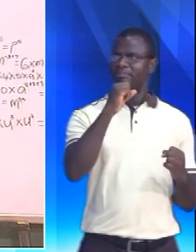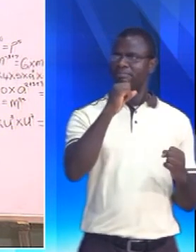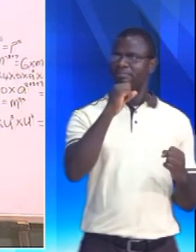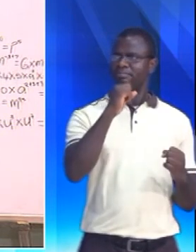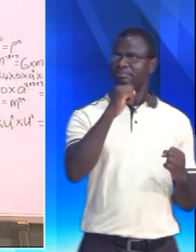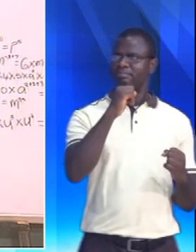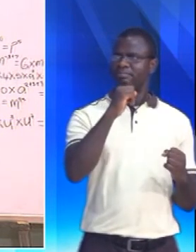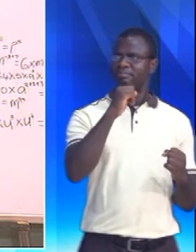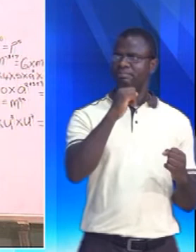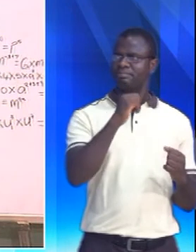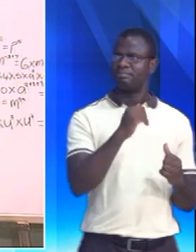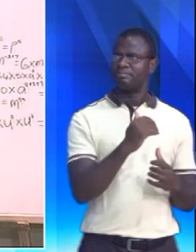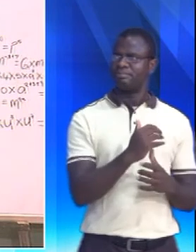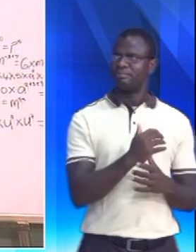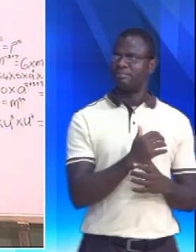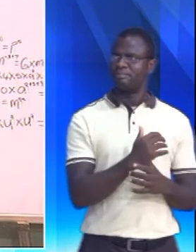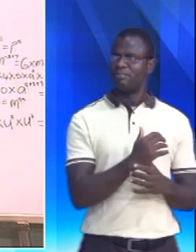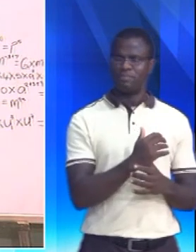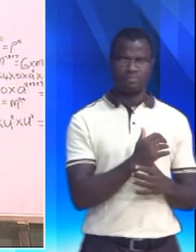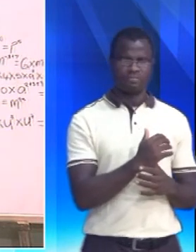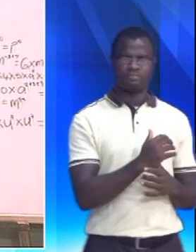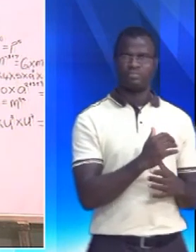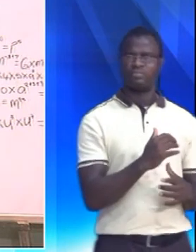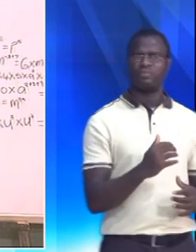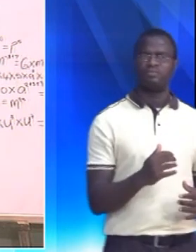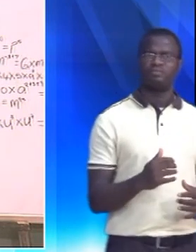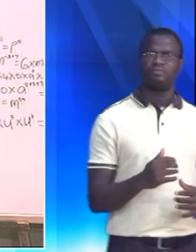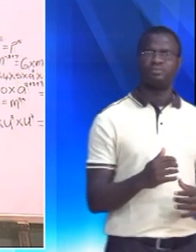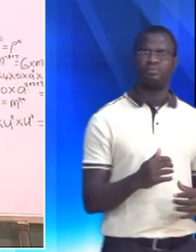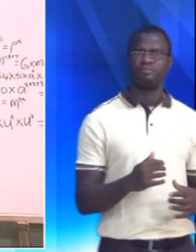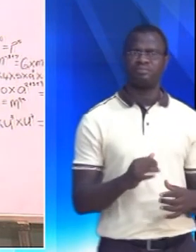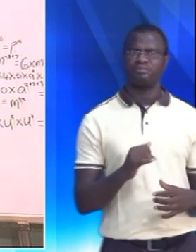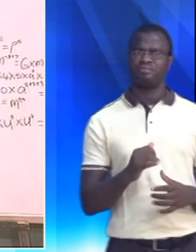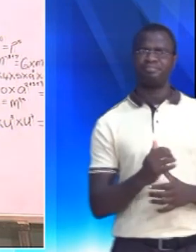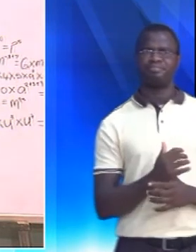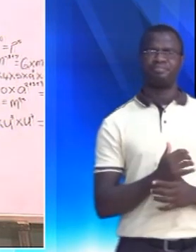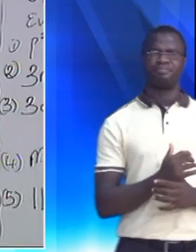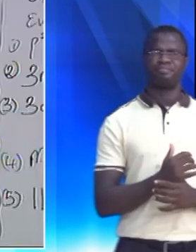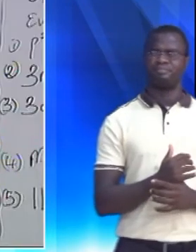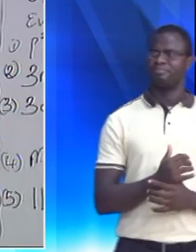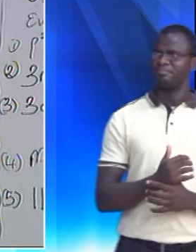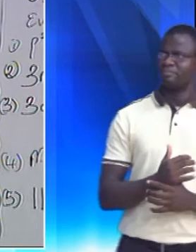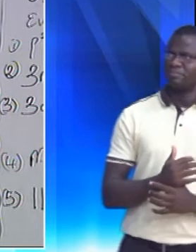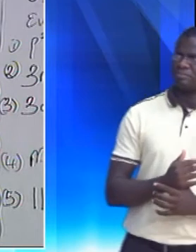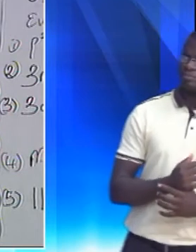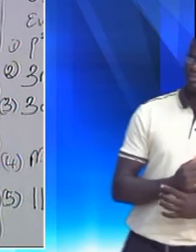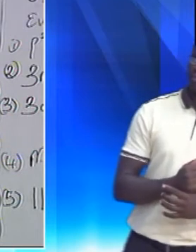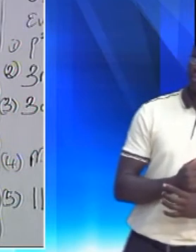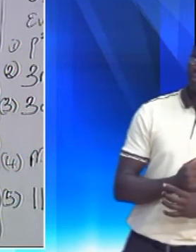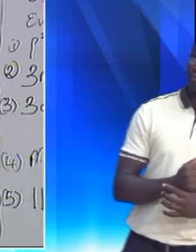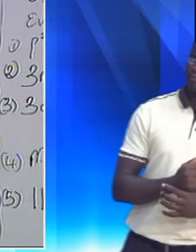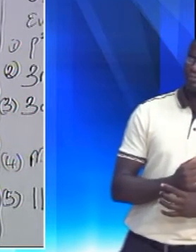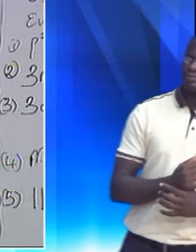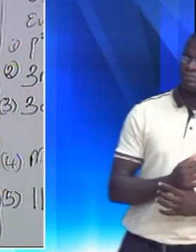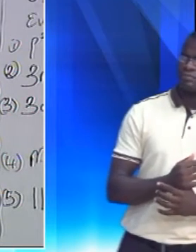under multiplication, this variable is carrying a coefficient.